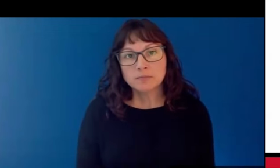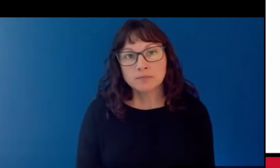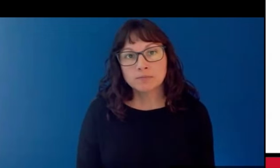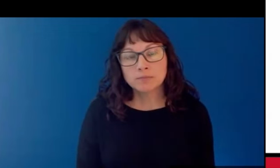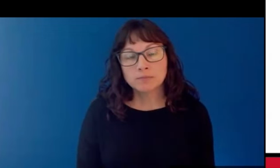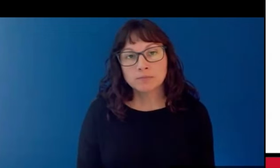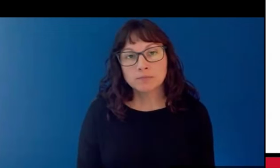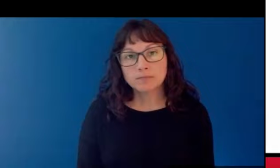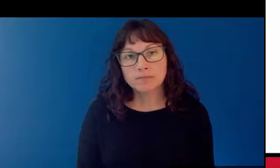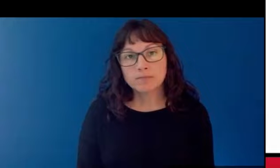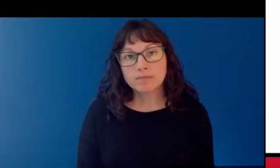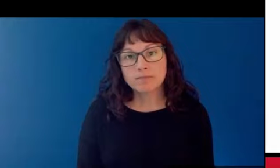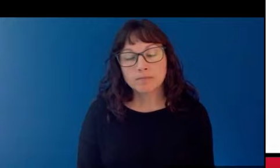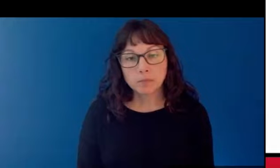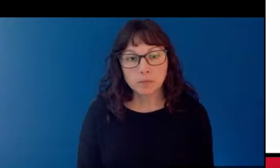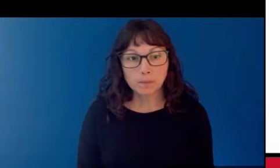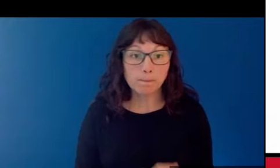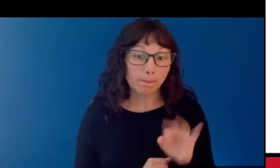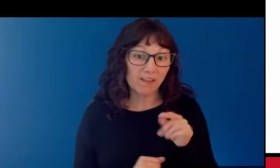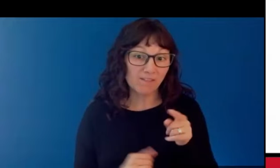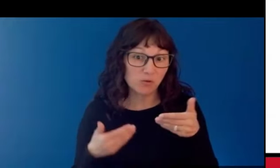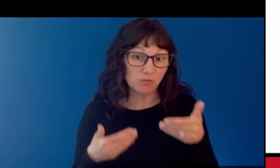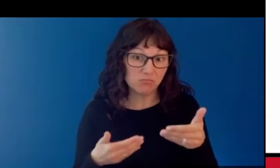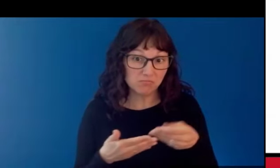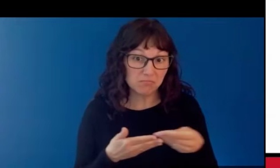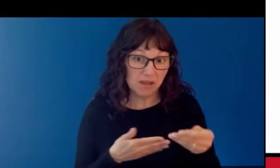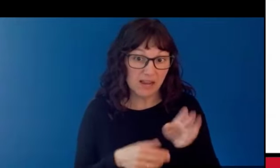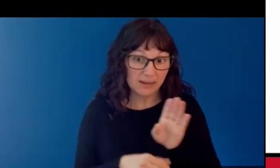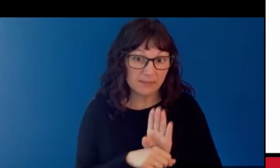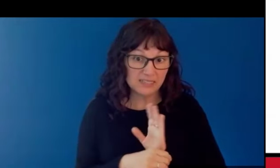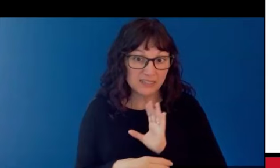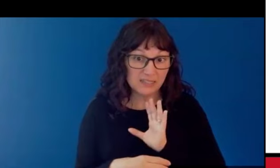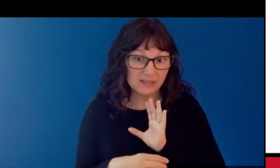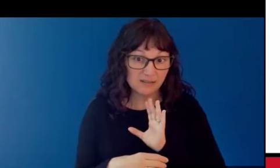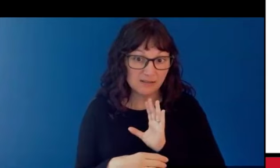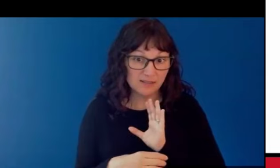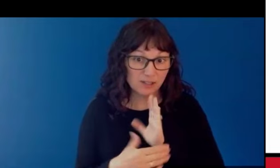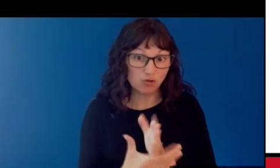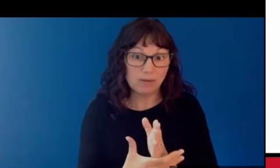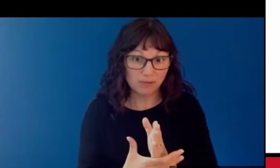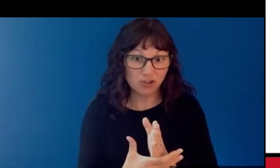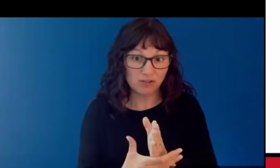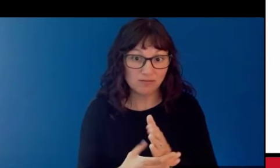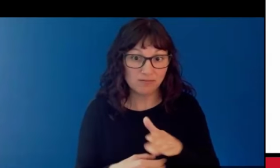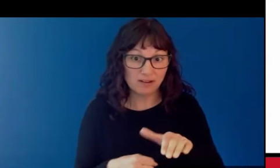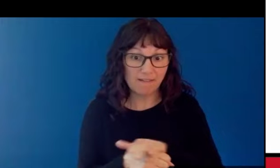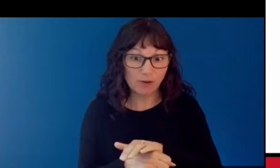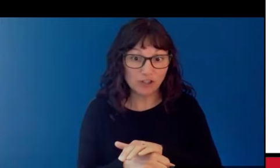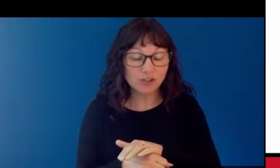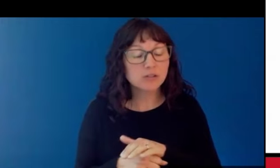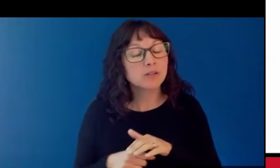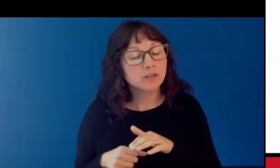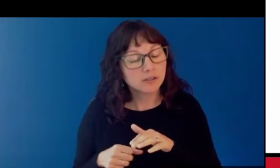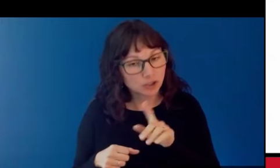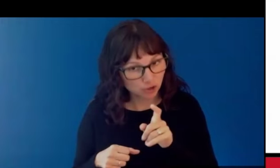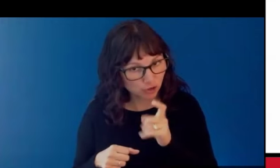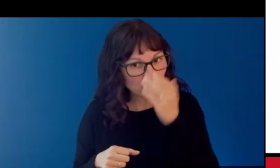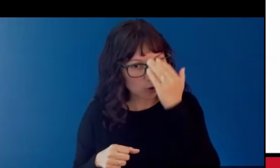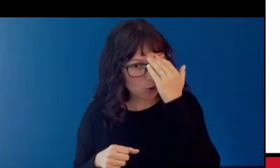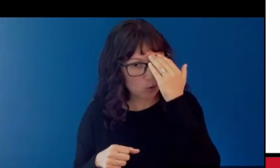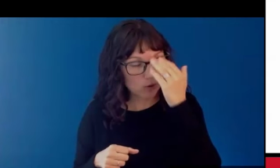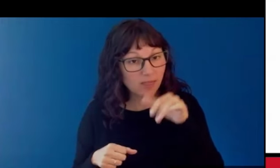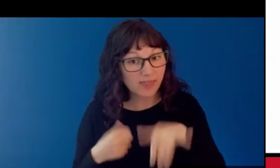Even if you do purchase business interruption coverage, you should be aware that this type of